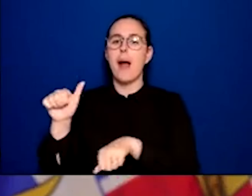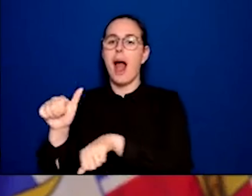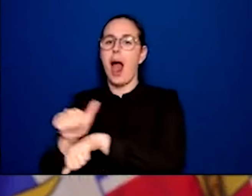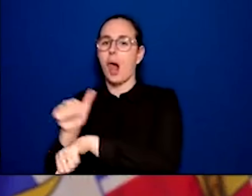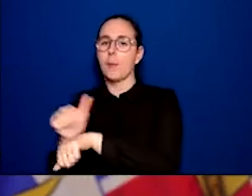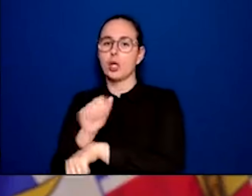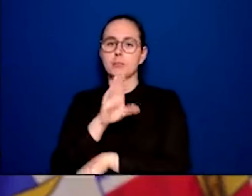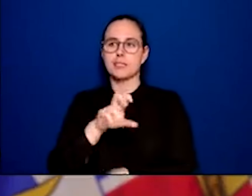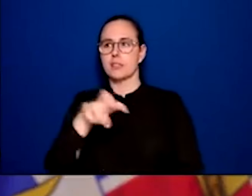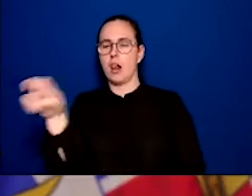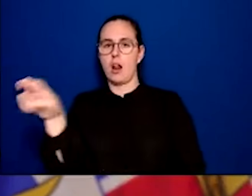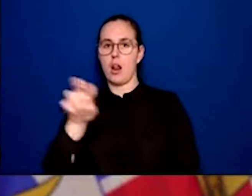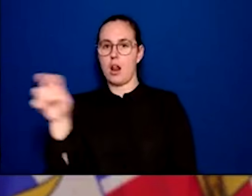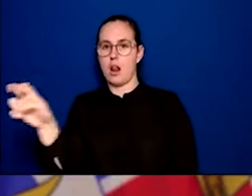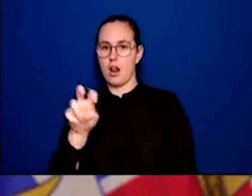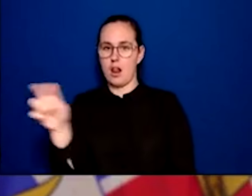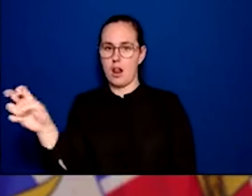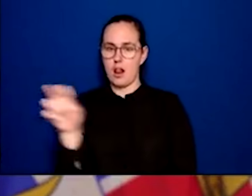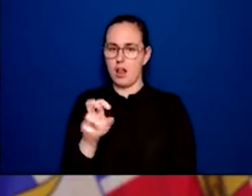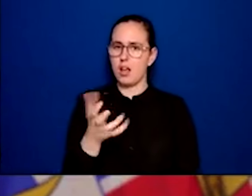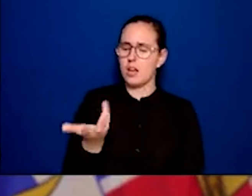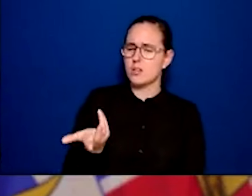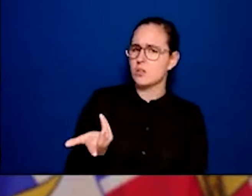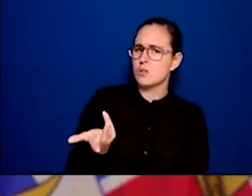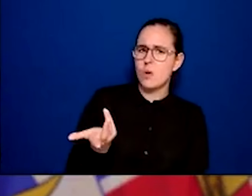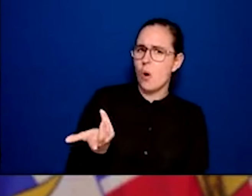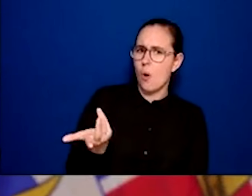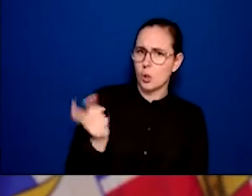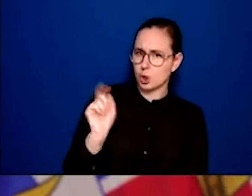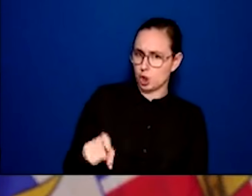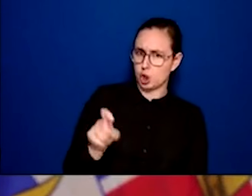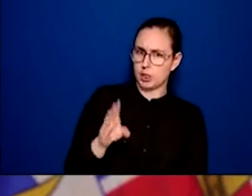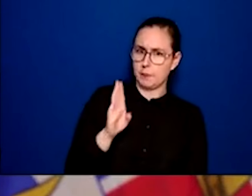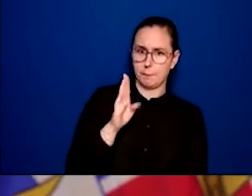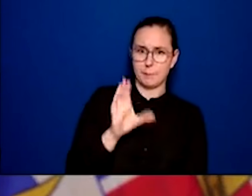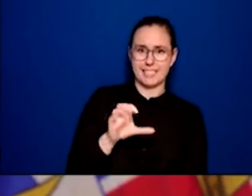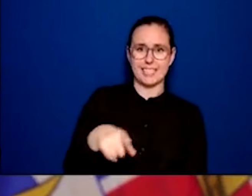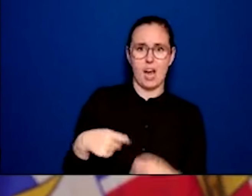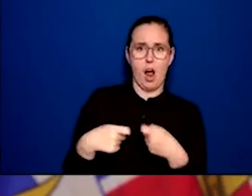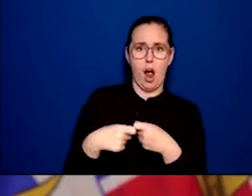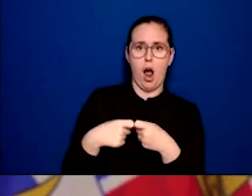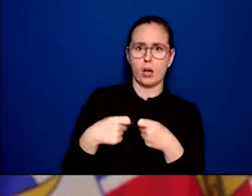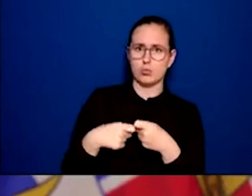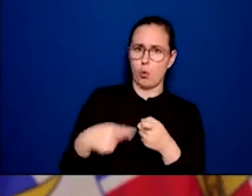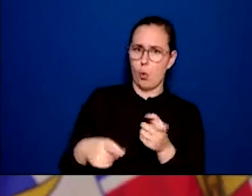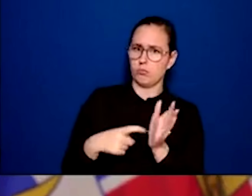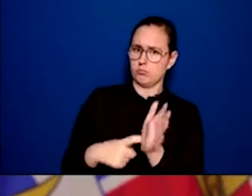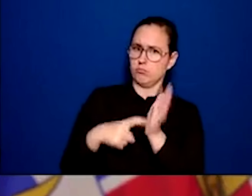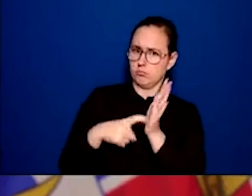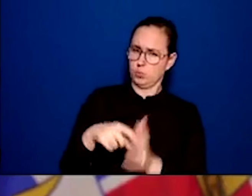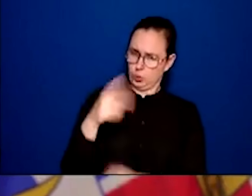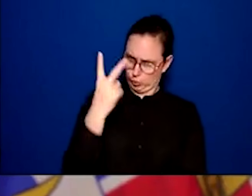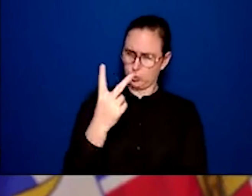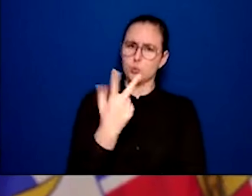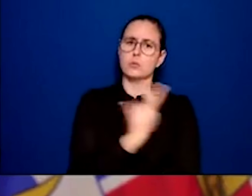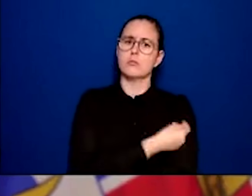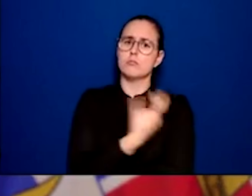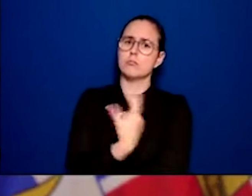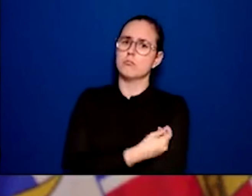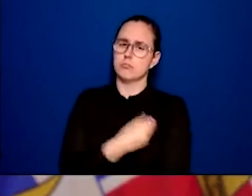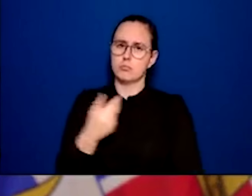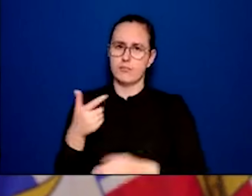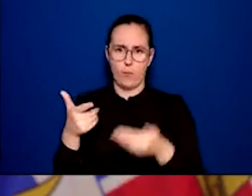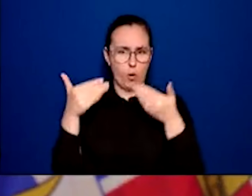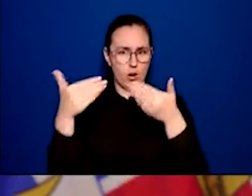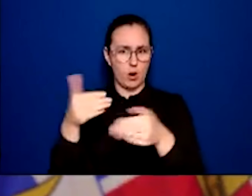Should Hydro be making it mandatory to be double vaccinated to work at Site C as